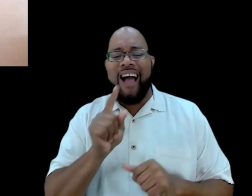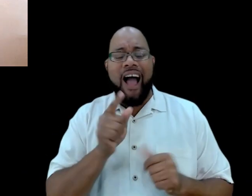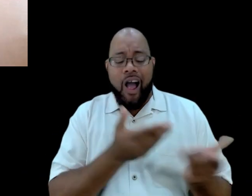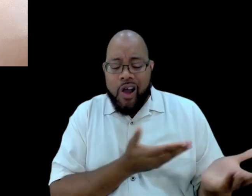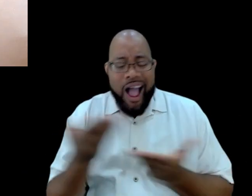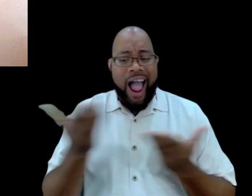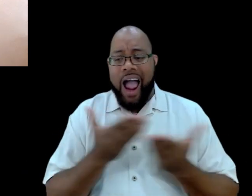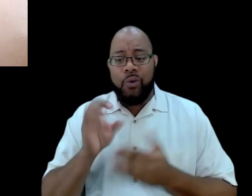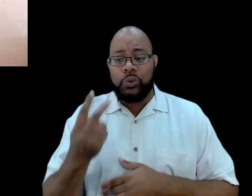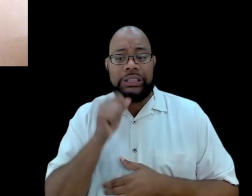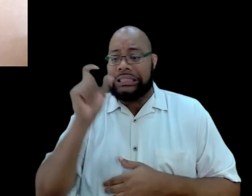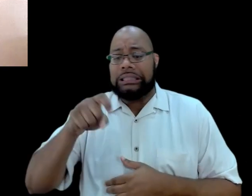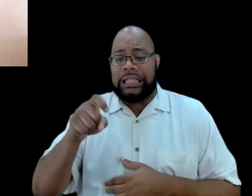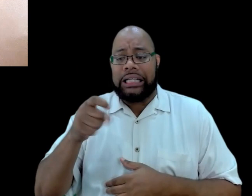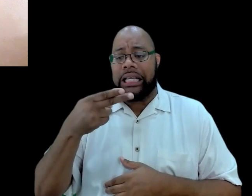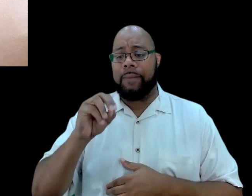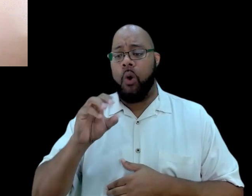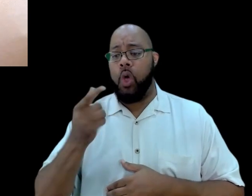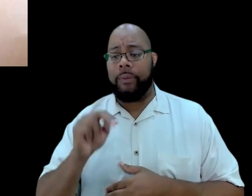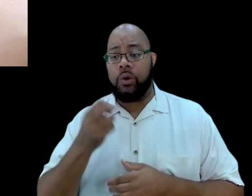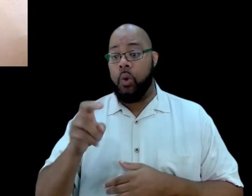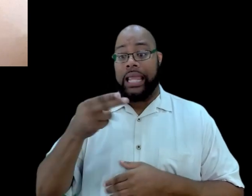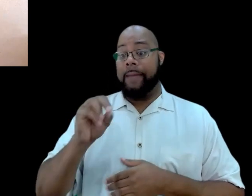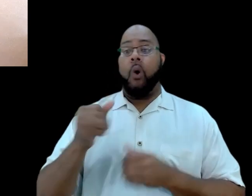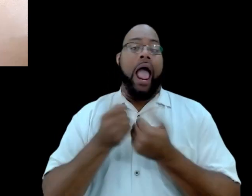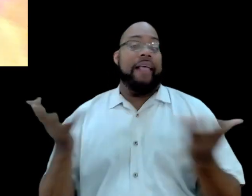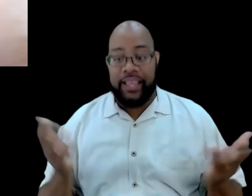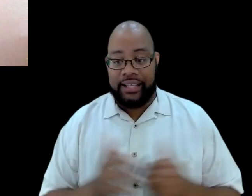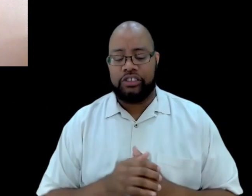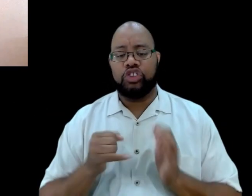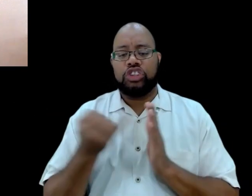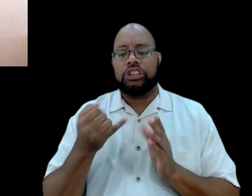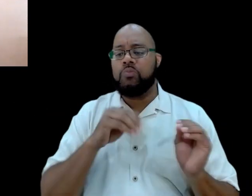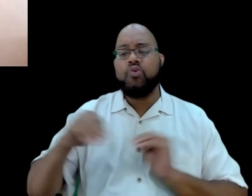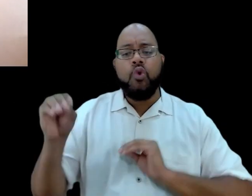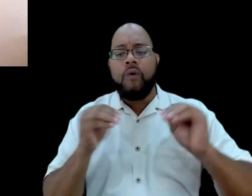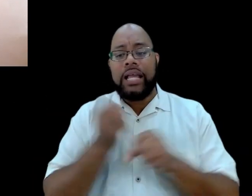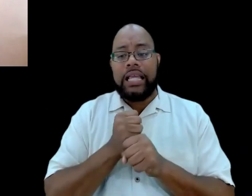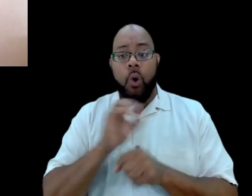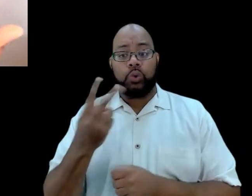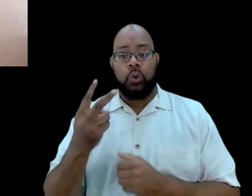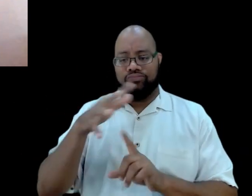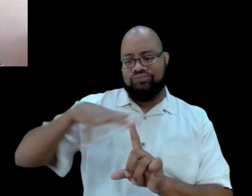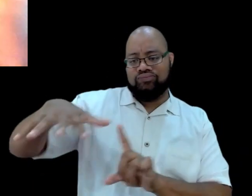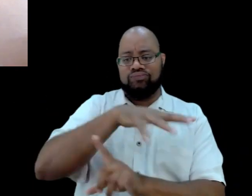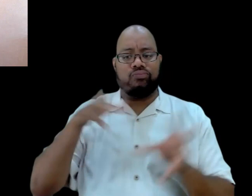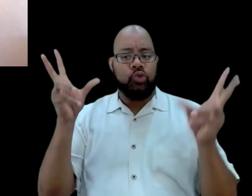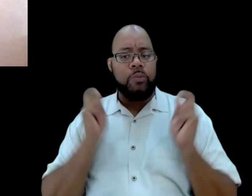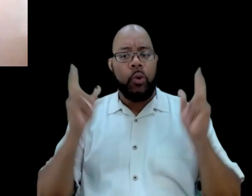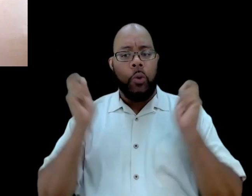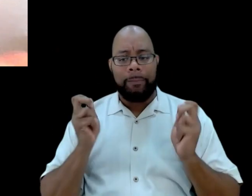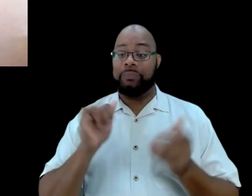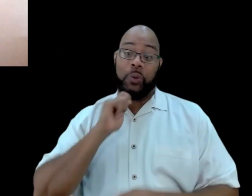things, but it's not actually carrying oxygen, so it doesn't need hemoglobin or hemo anything. It's just moving around, gets its oxygen right from